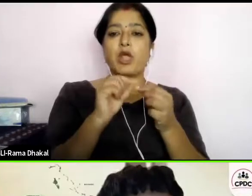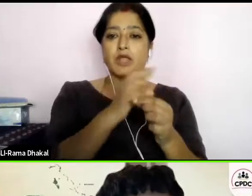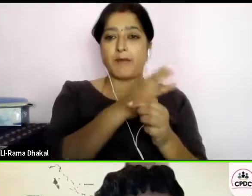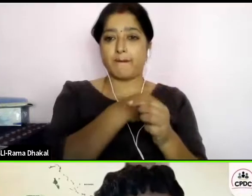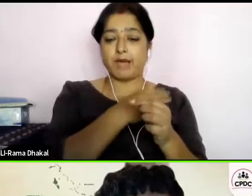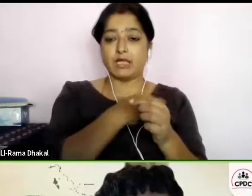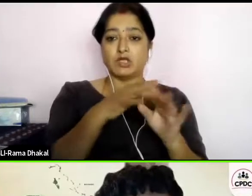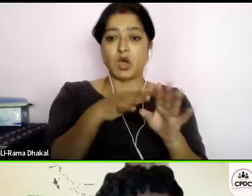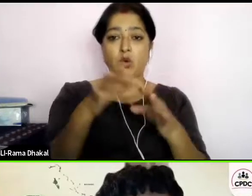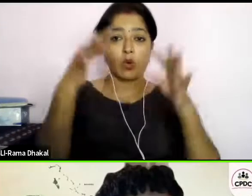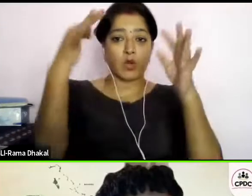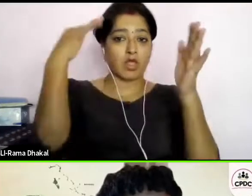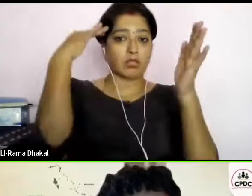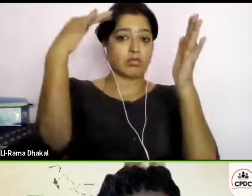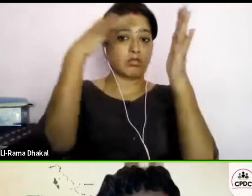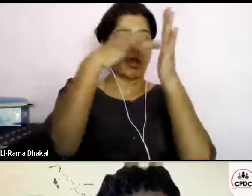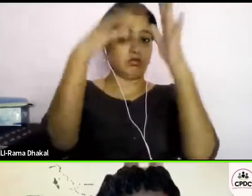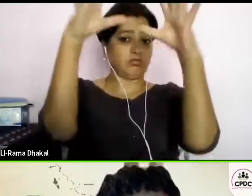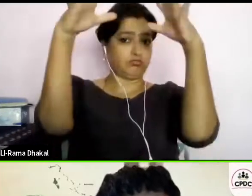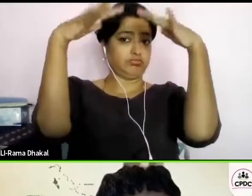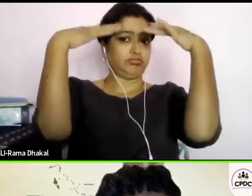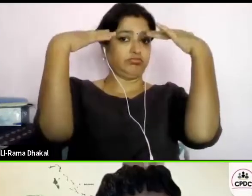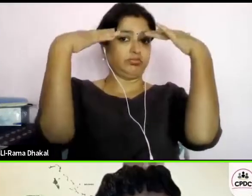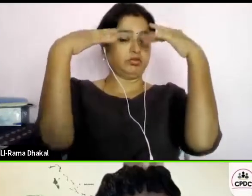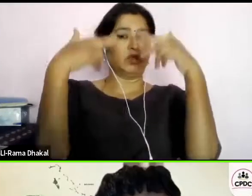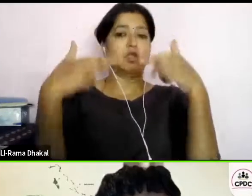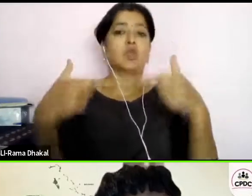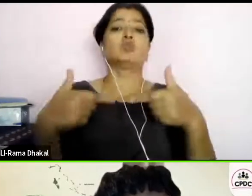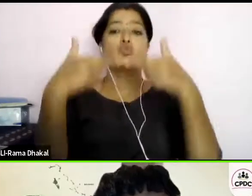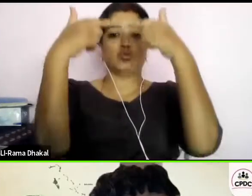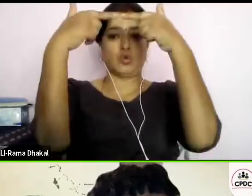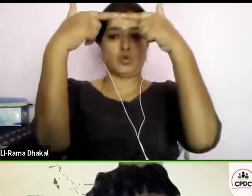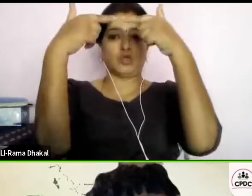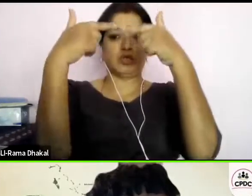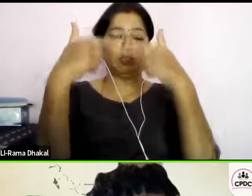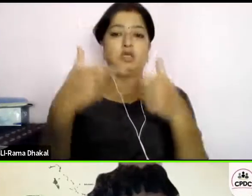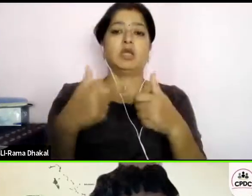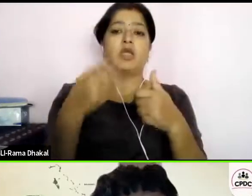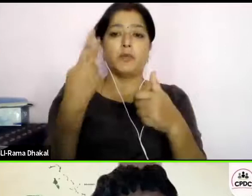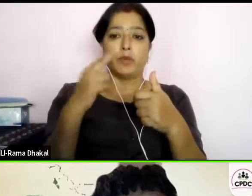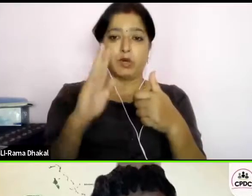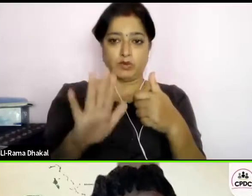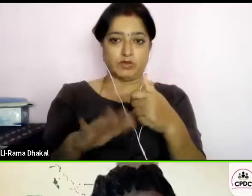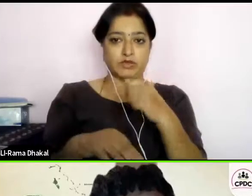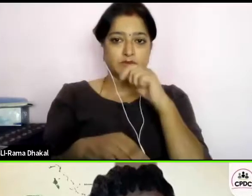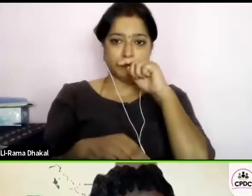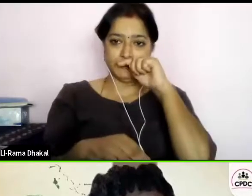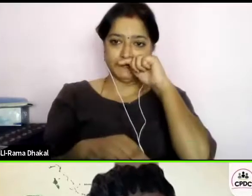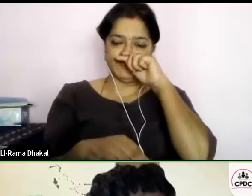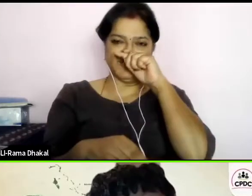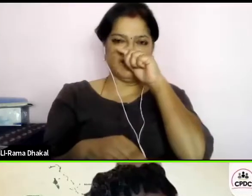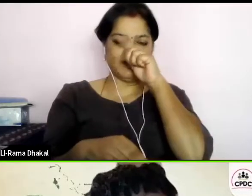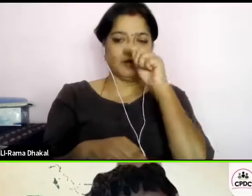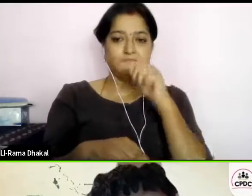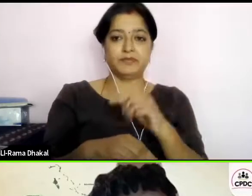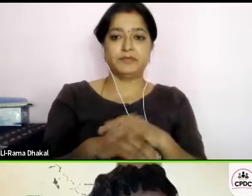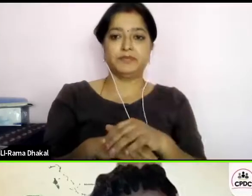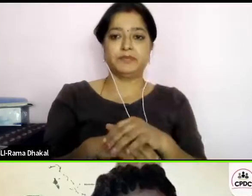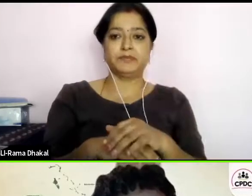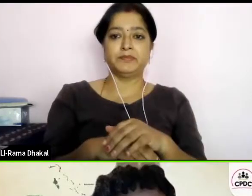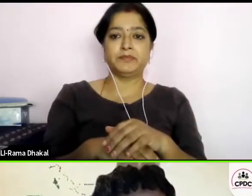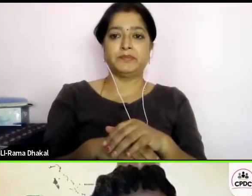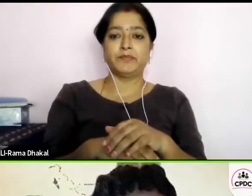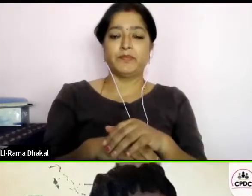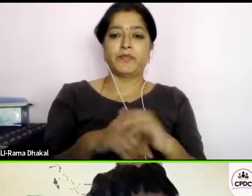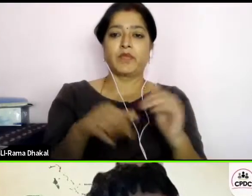it's understandable. I am coming to try to talk to you about some new type of insurance. While you basically don't have money,